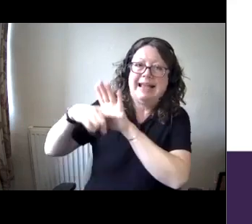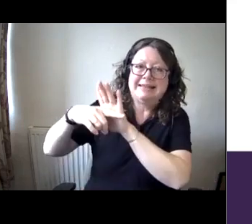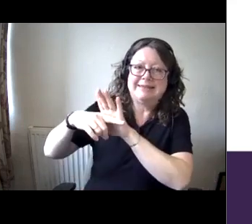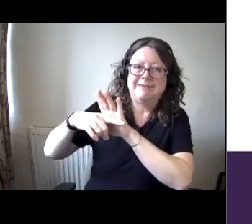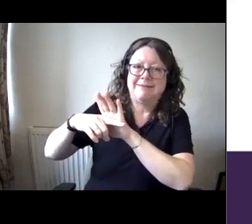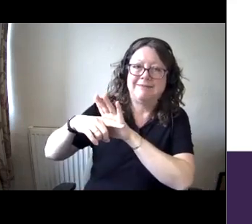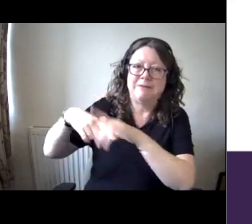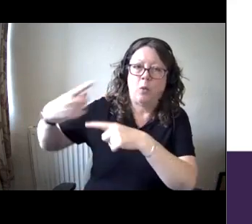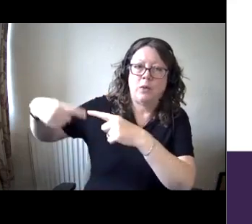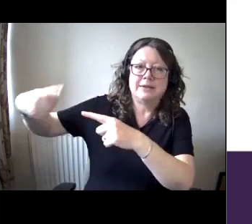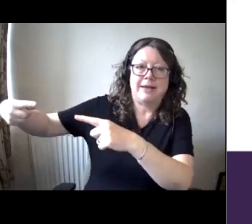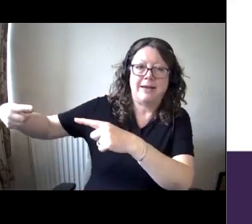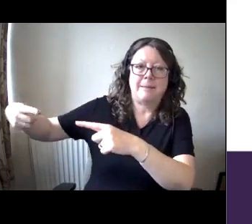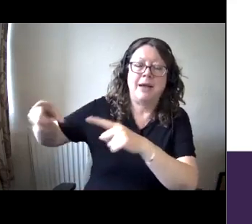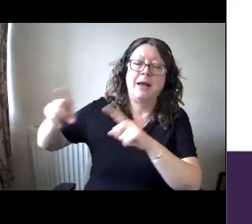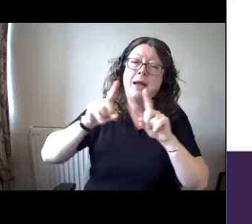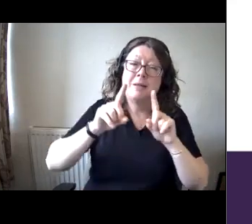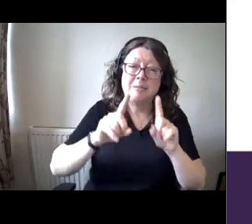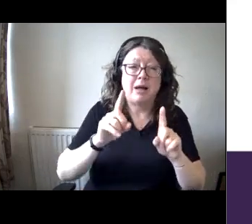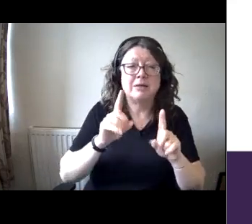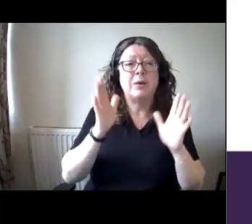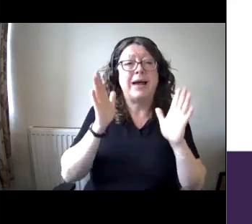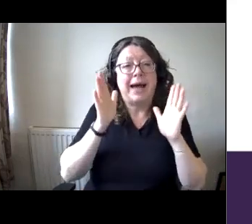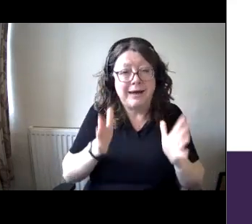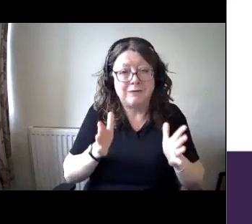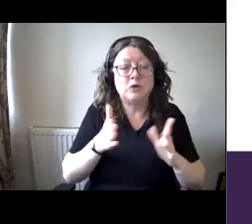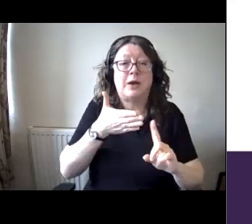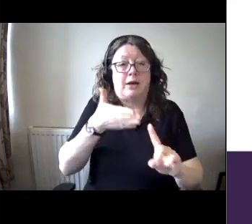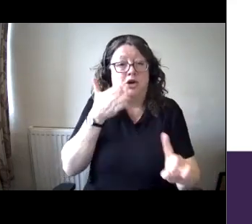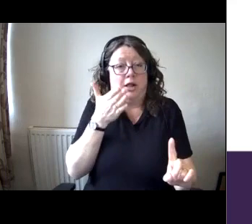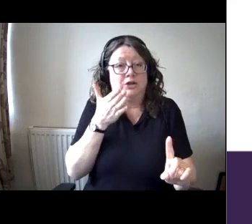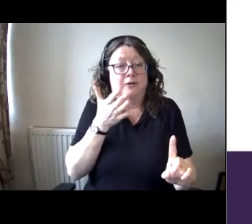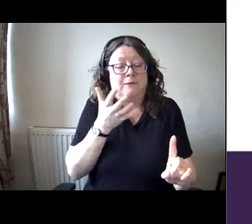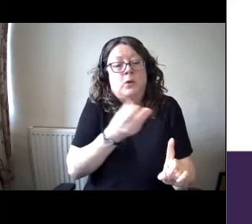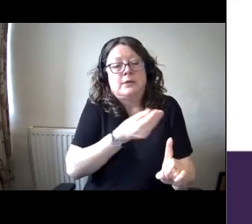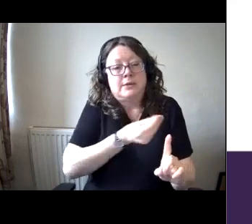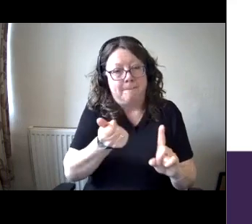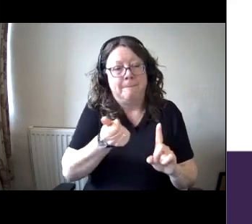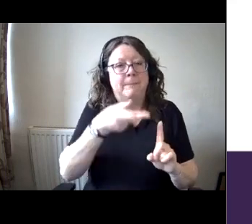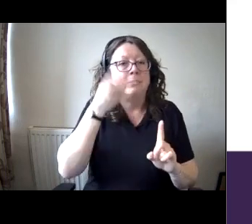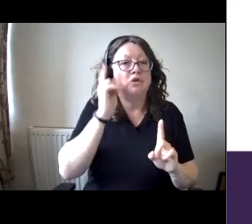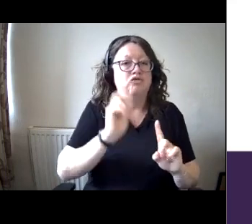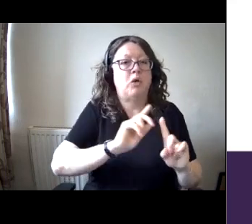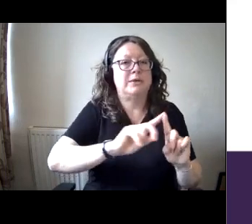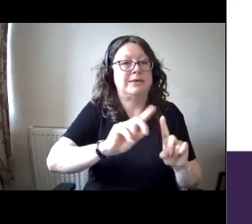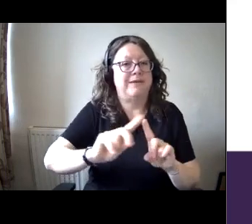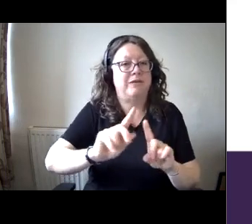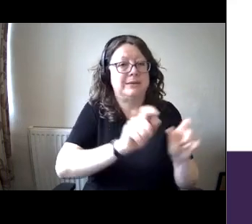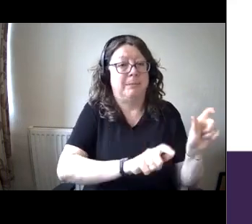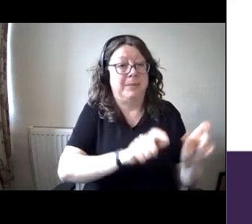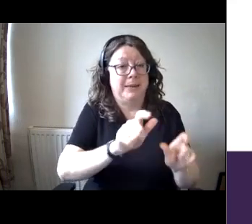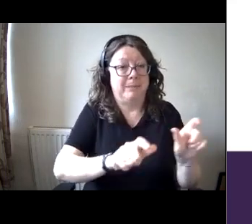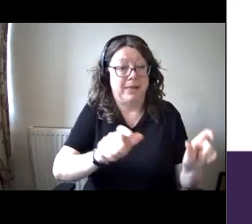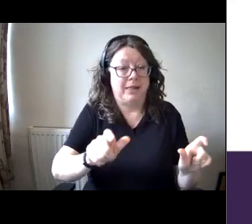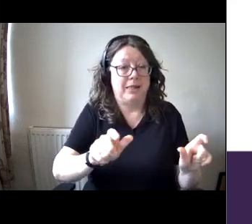for some neurodivergent people, so people who have a profile where there